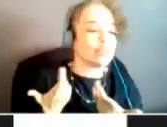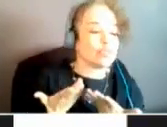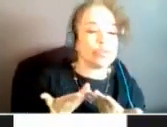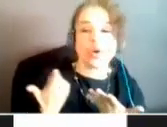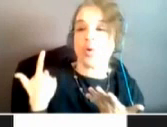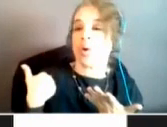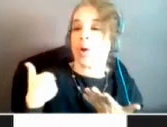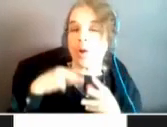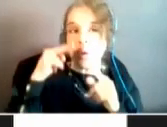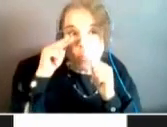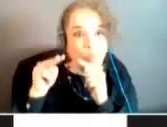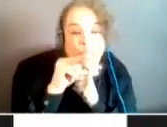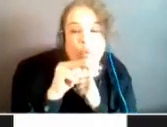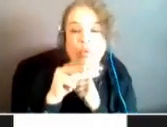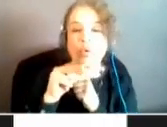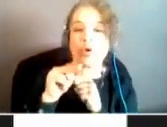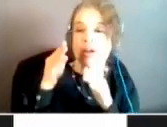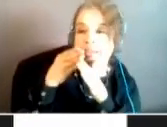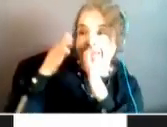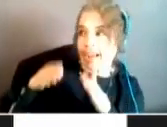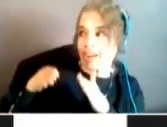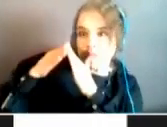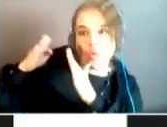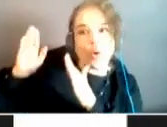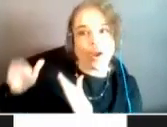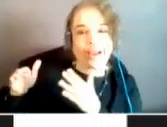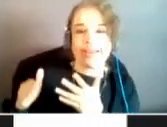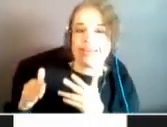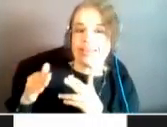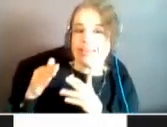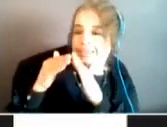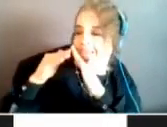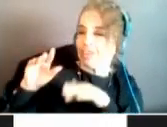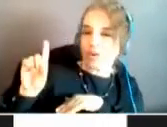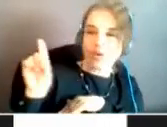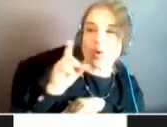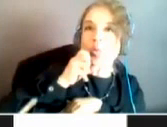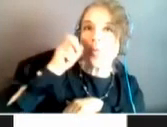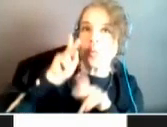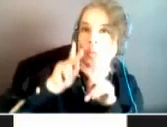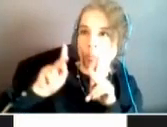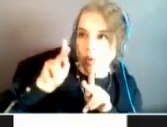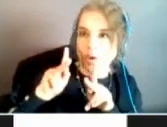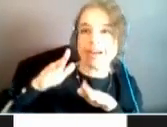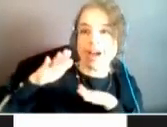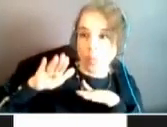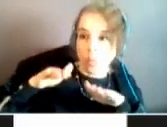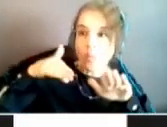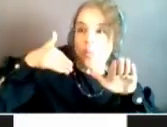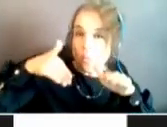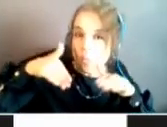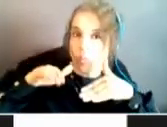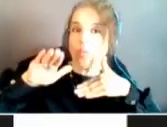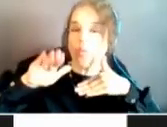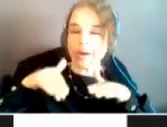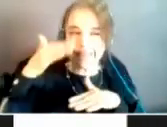We want to look at neighborhoods, you know, neighborhoods where older people can walk and, you know,